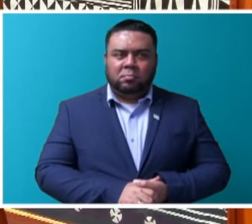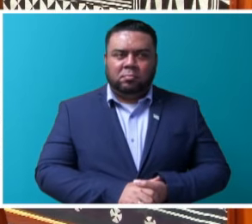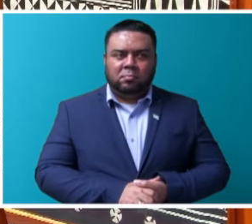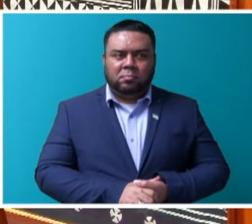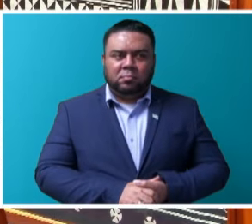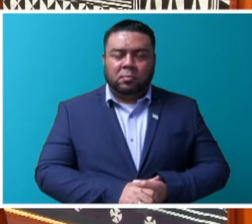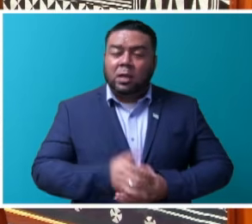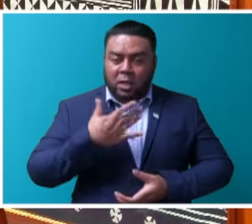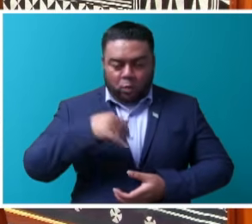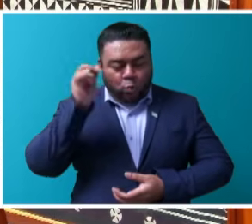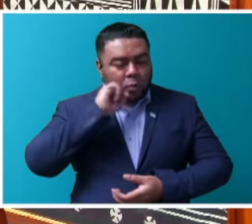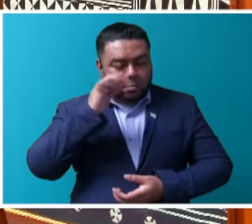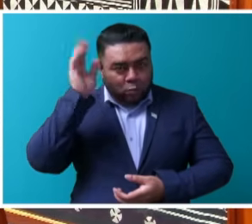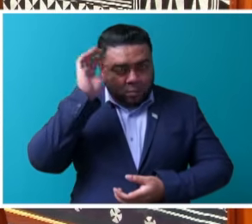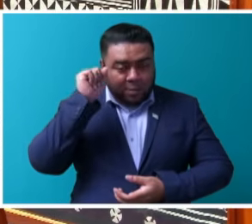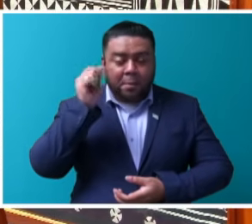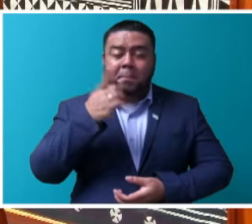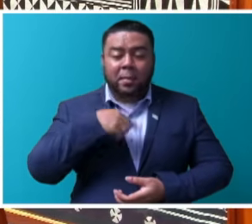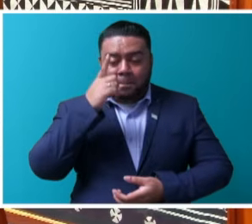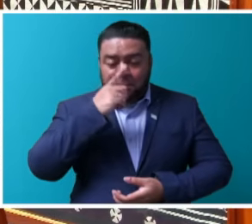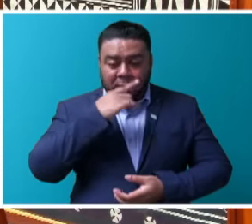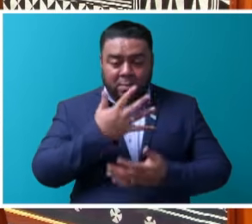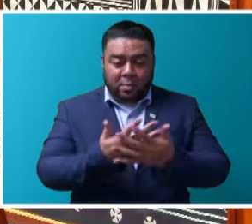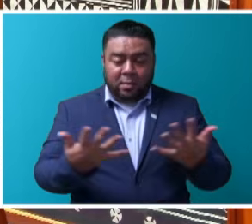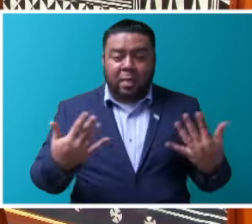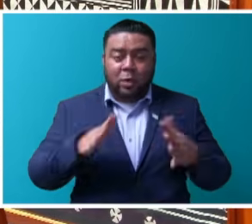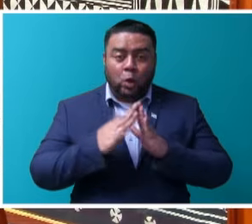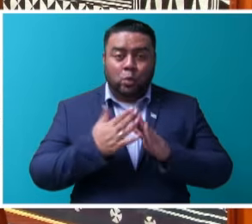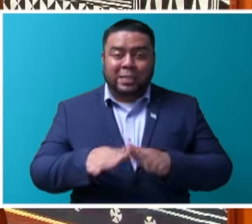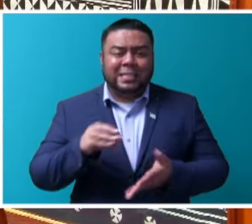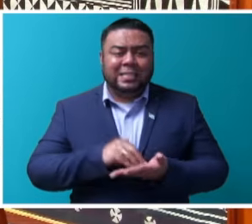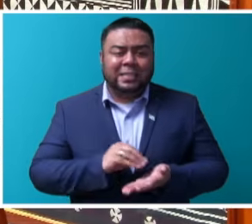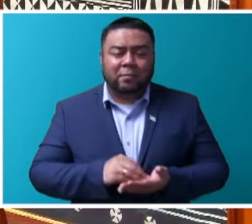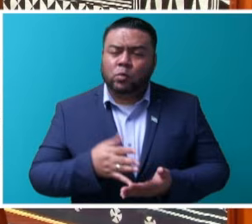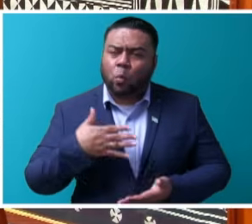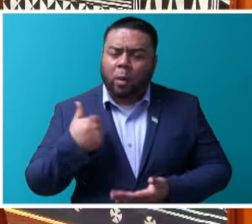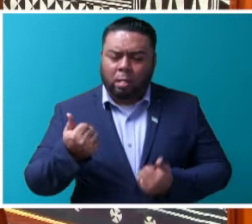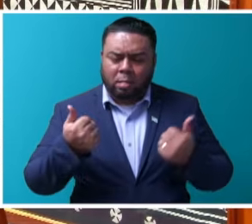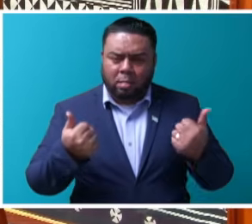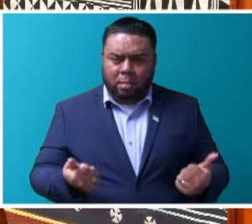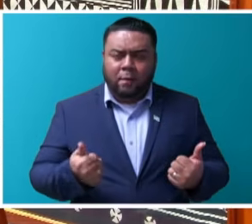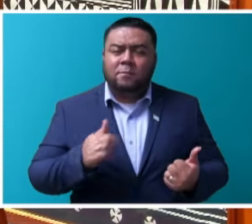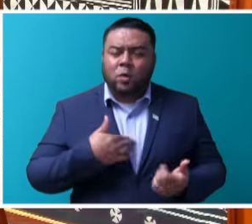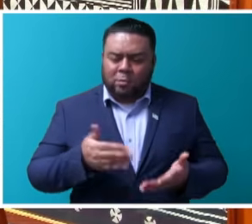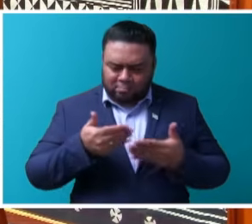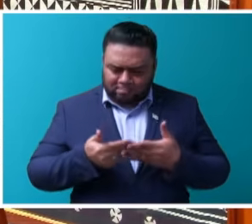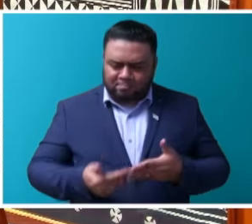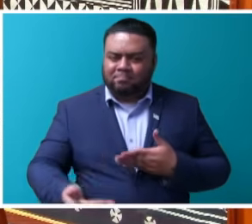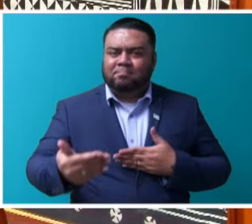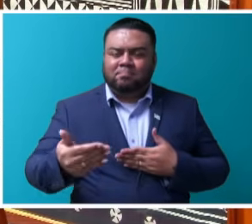He will be remembered by the people and the communities he served so very well for his